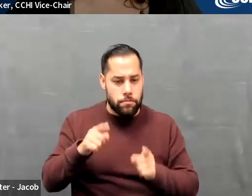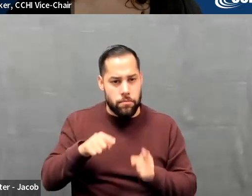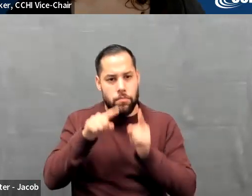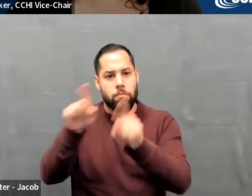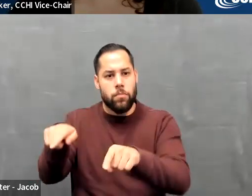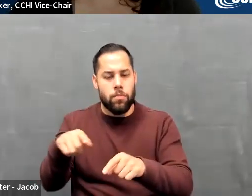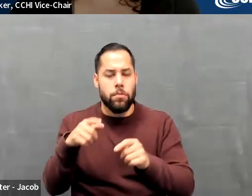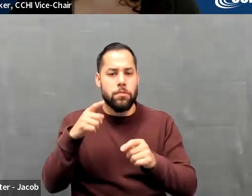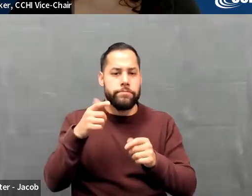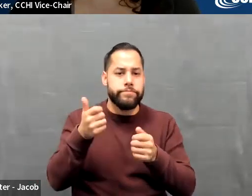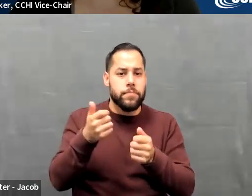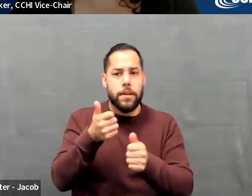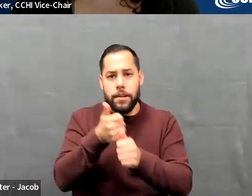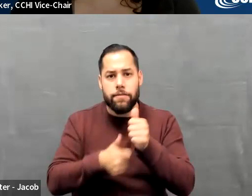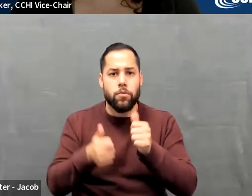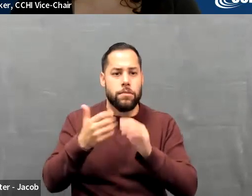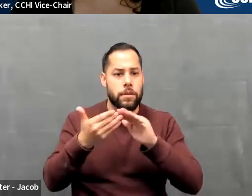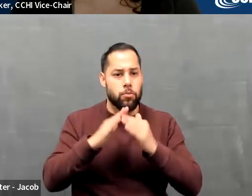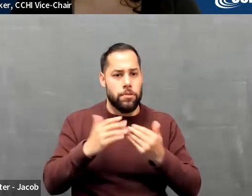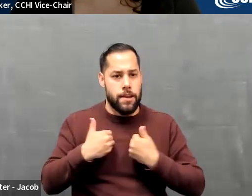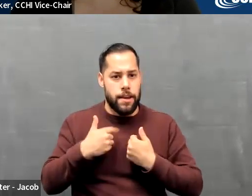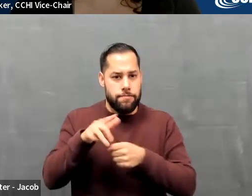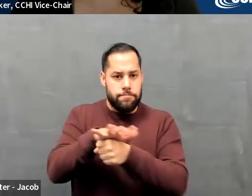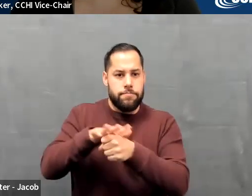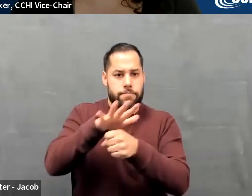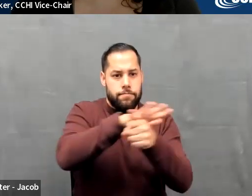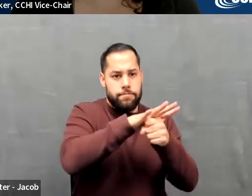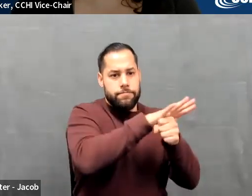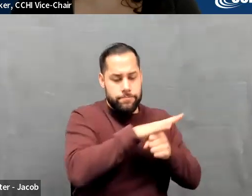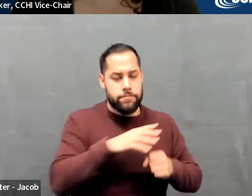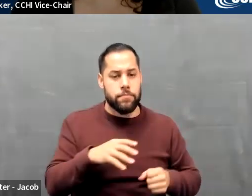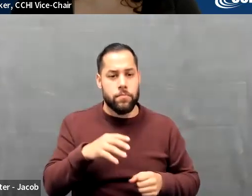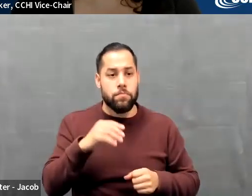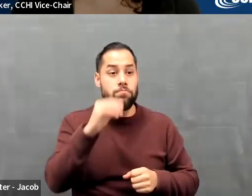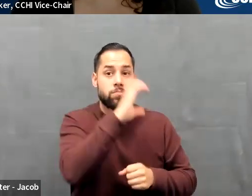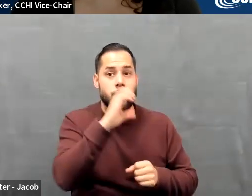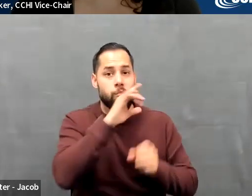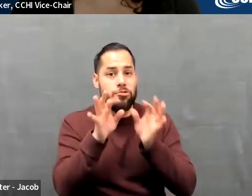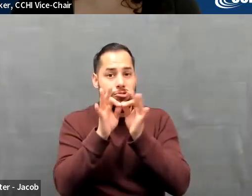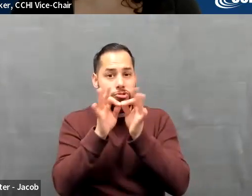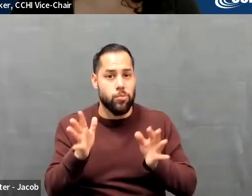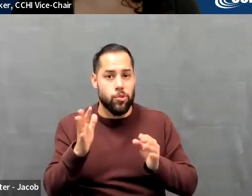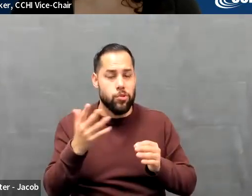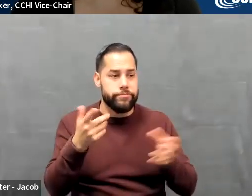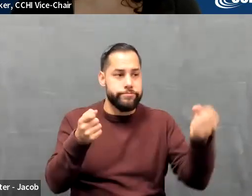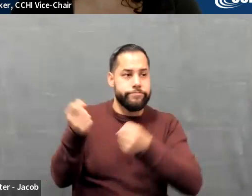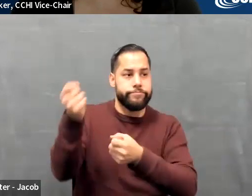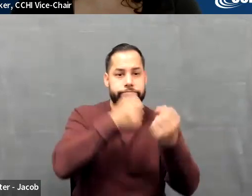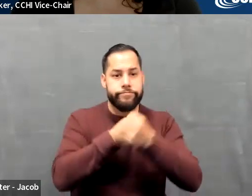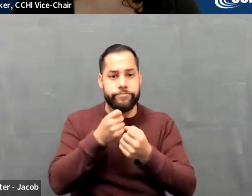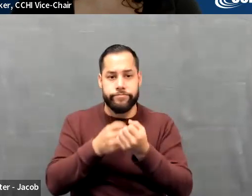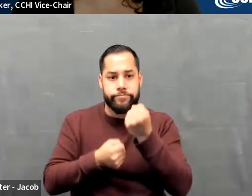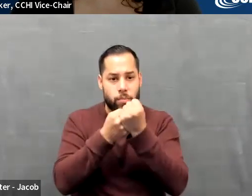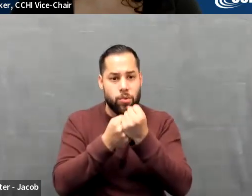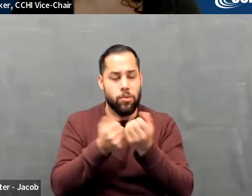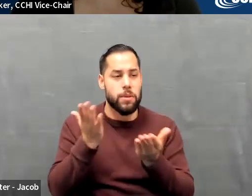every community has these places that they are looking for interpreters to help them. And these are organizations who